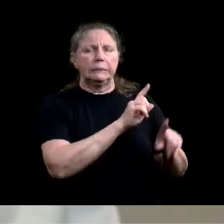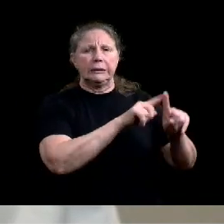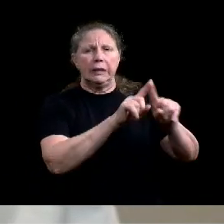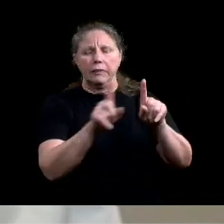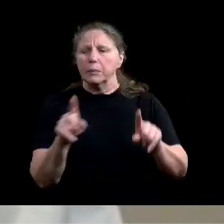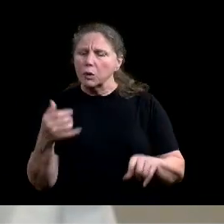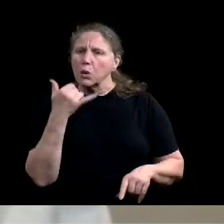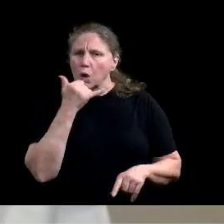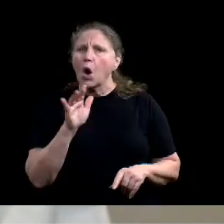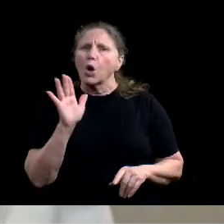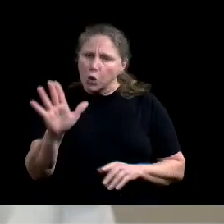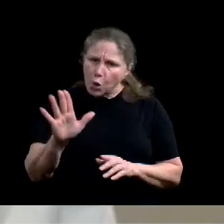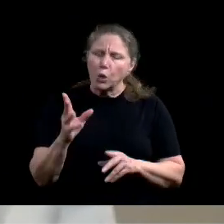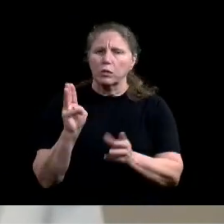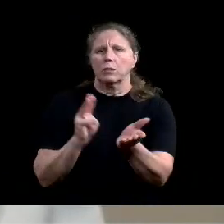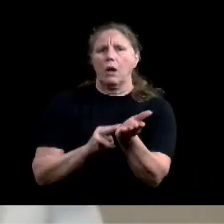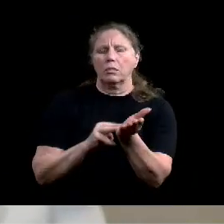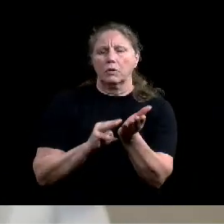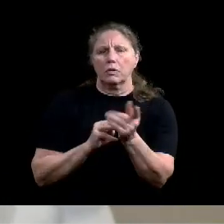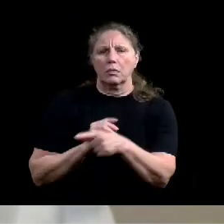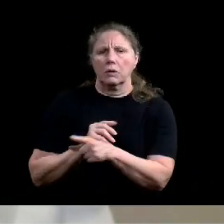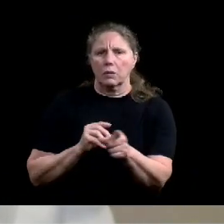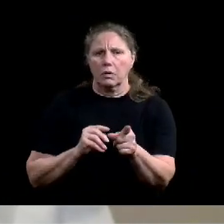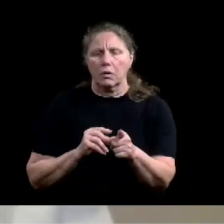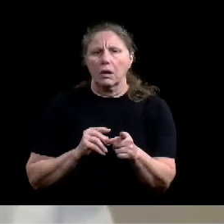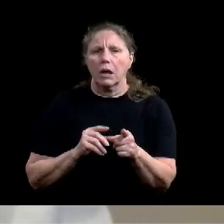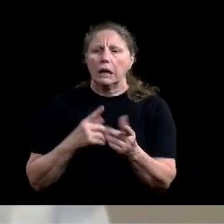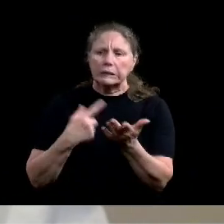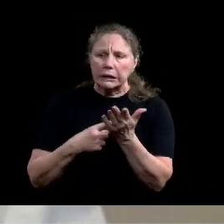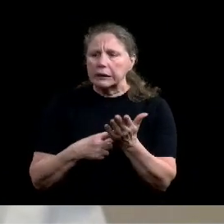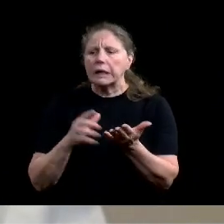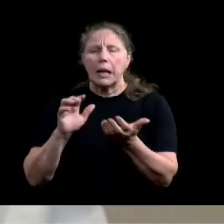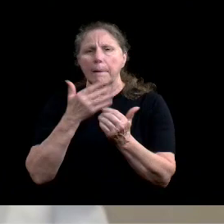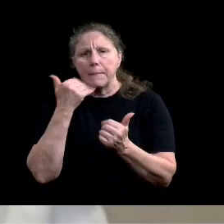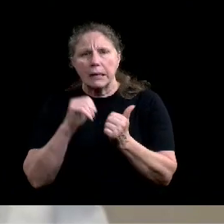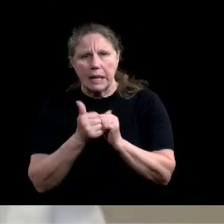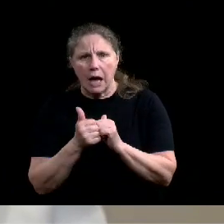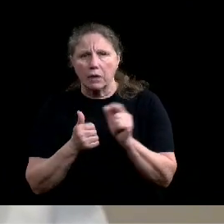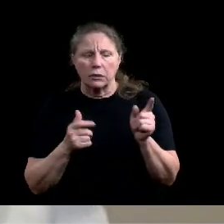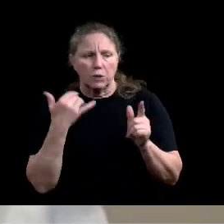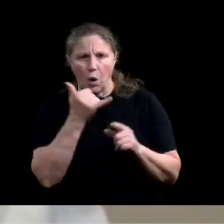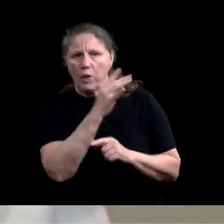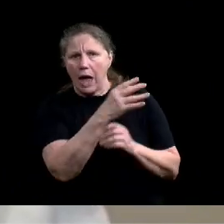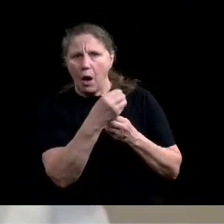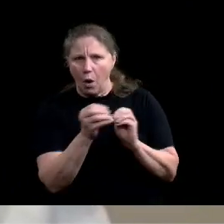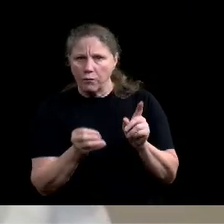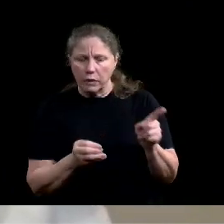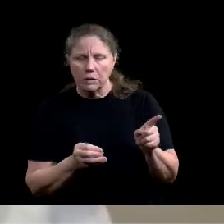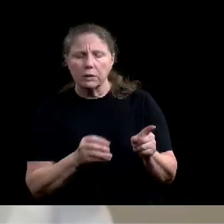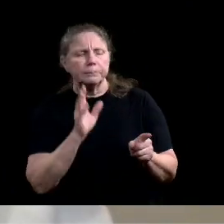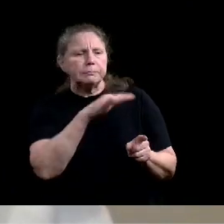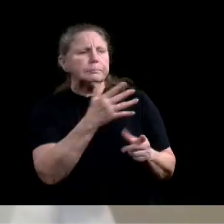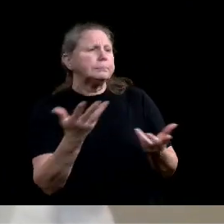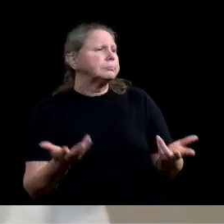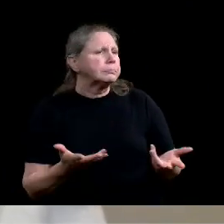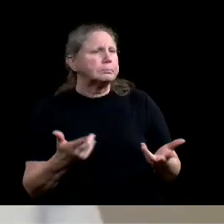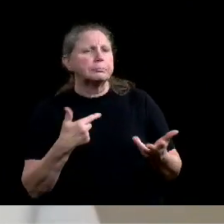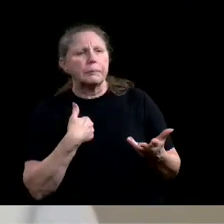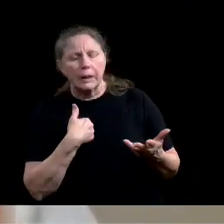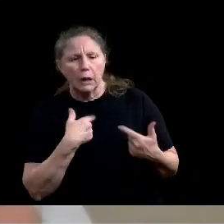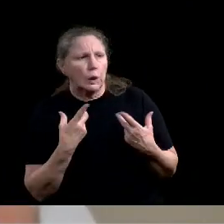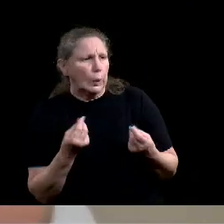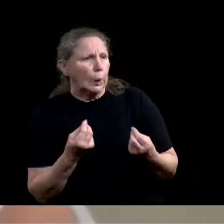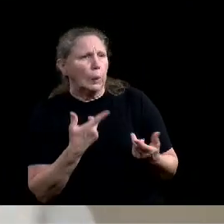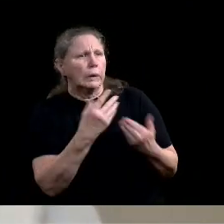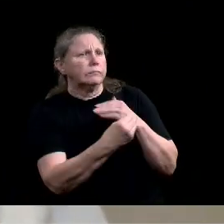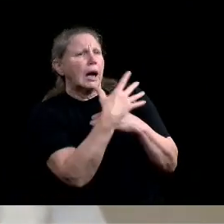clinician, her or his office, and ask, what shall I do? I have diabetes. It's